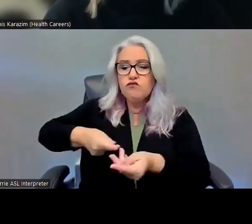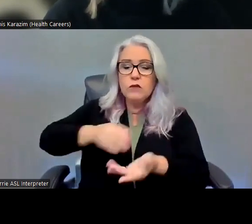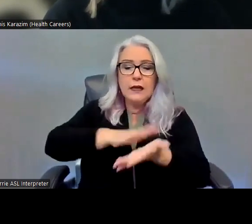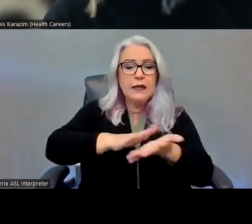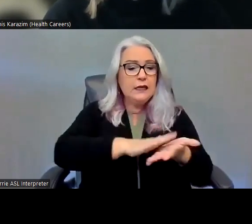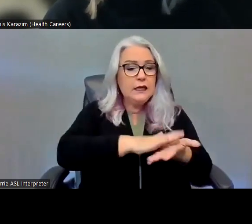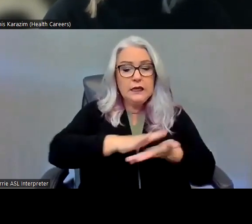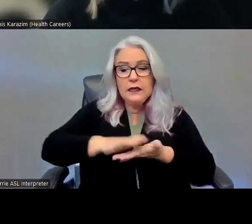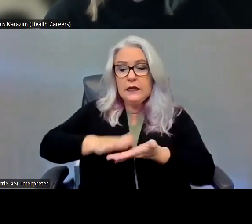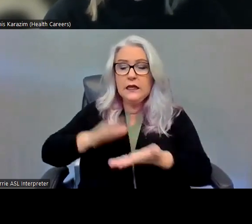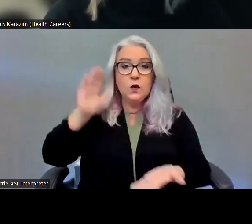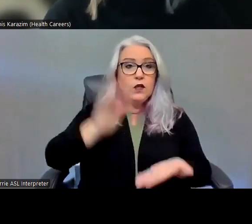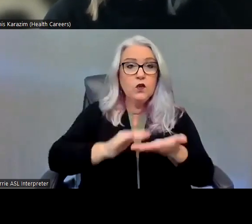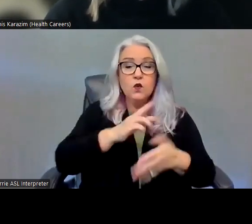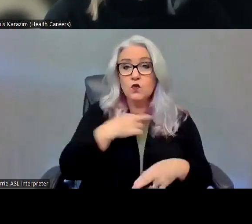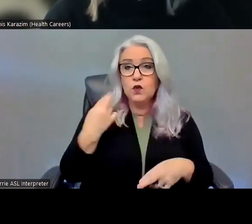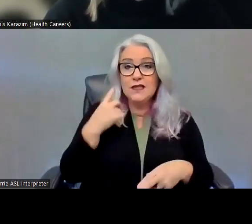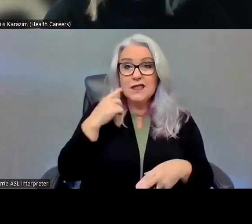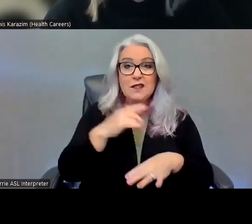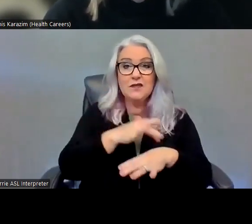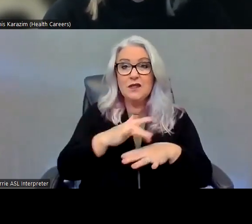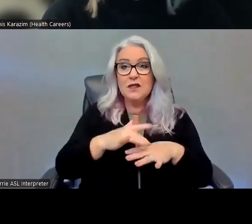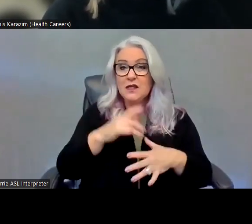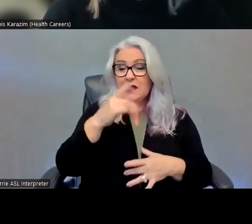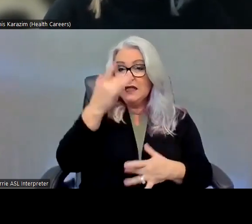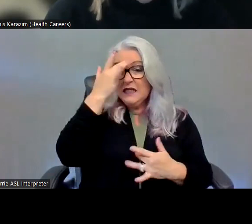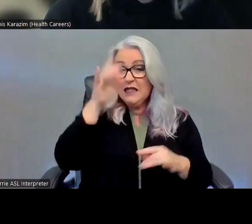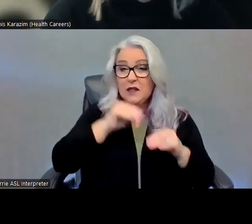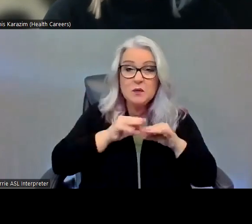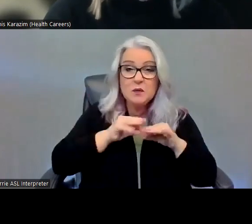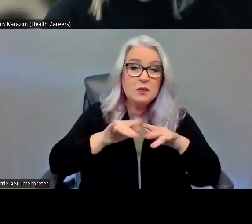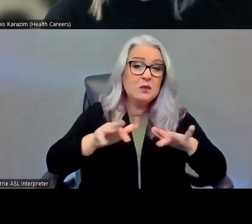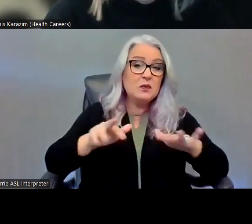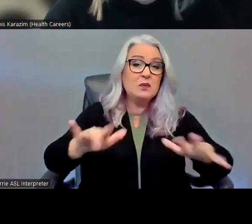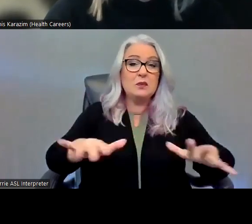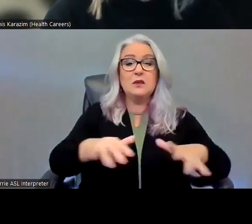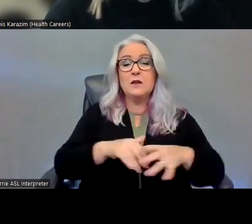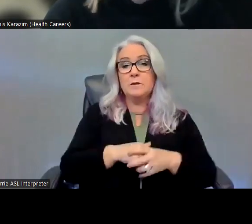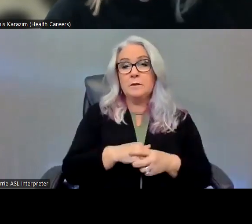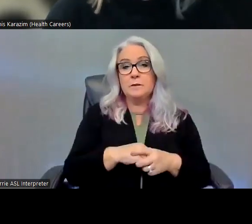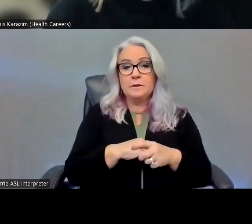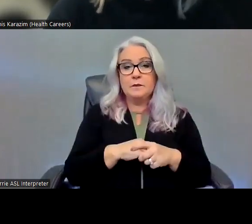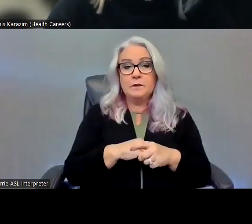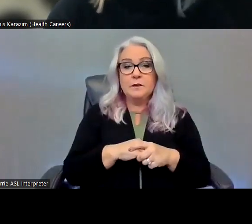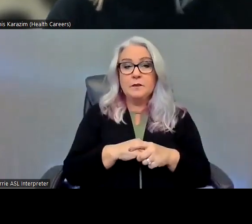again, to reduce the risk of disease transmission. Down in the lower left, it looks like there is